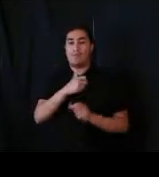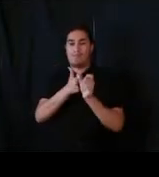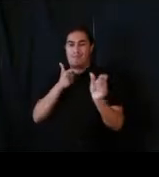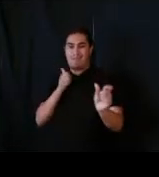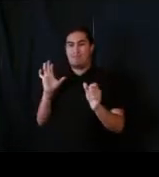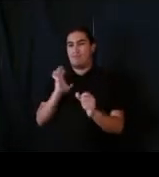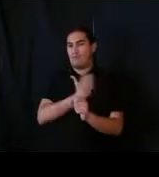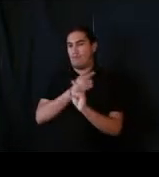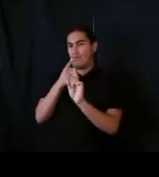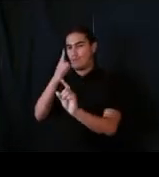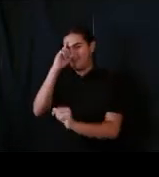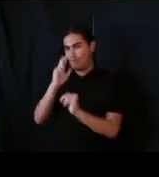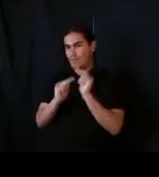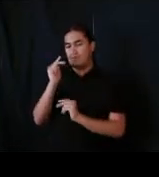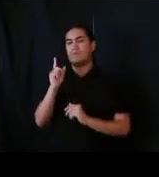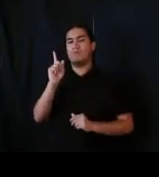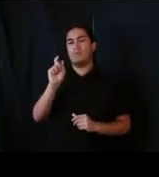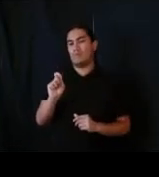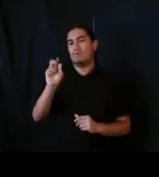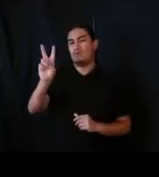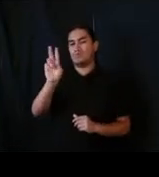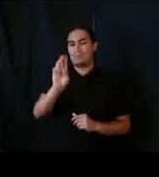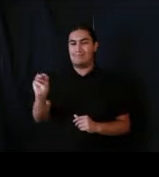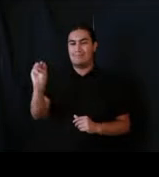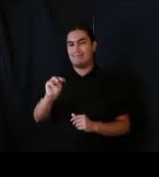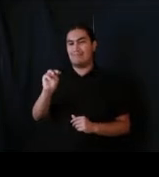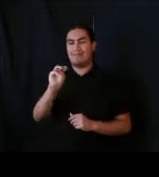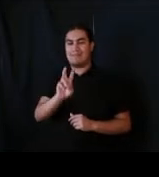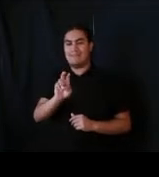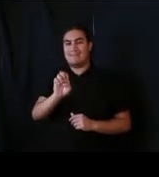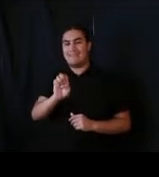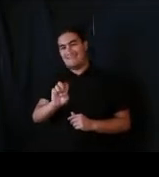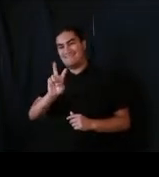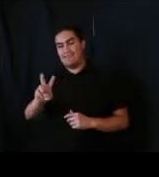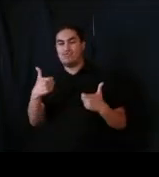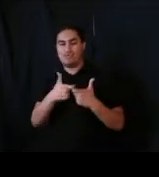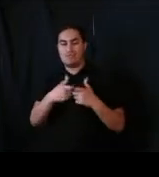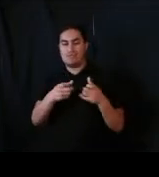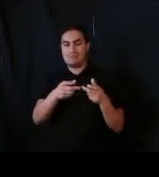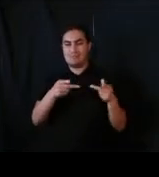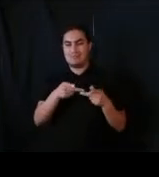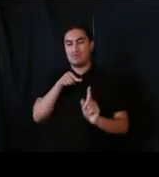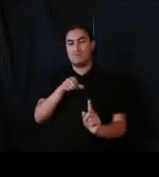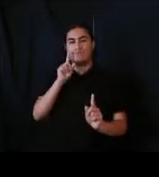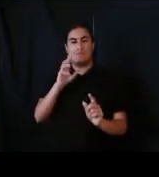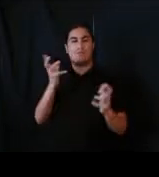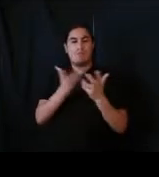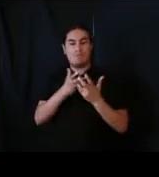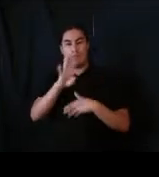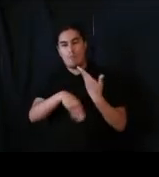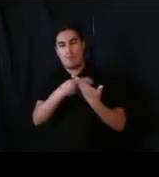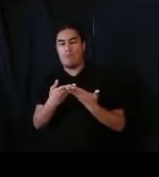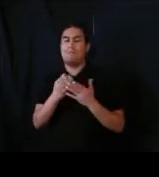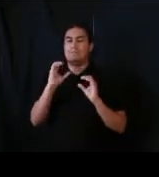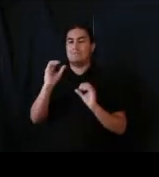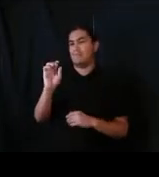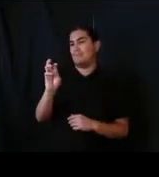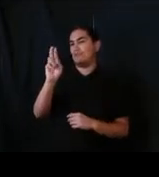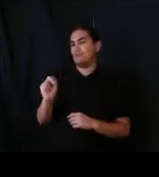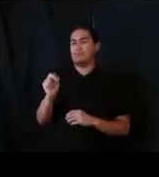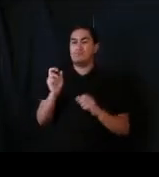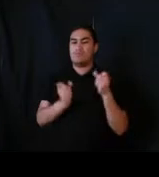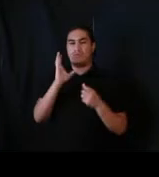goal of building 1.2 million ev charging stations by 2030 to accommodate all the zero vision emission vehicles that'll be on